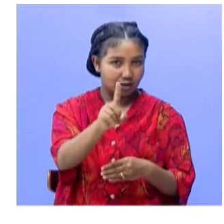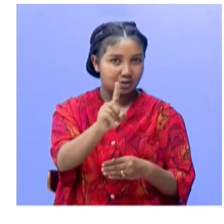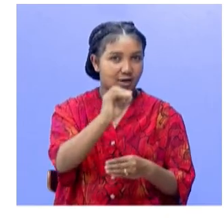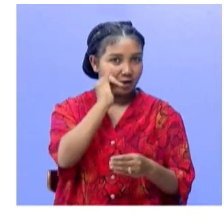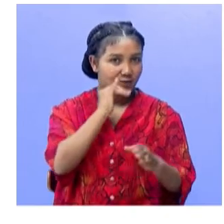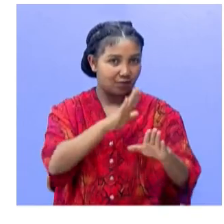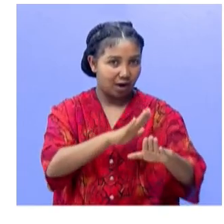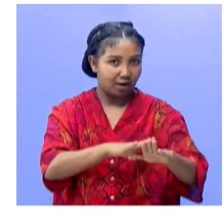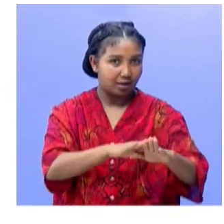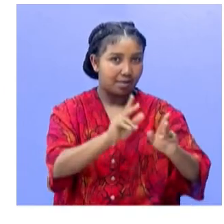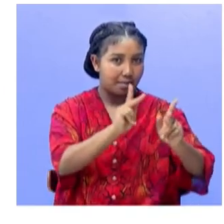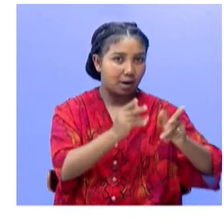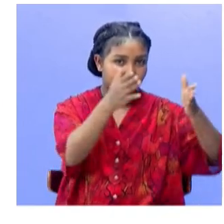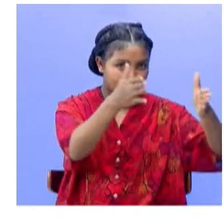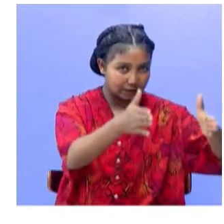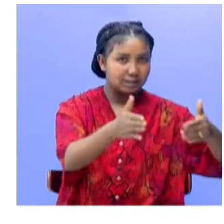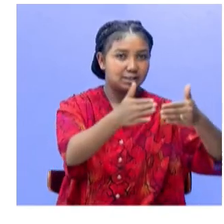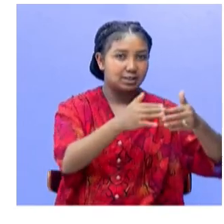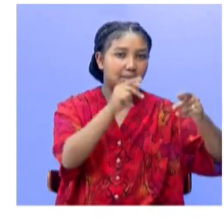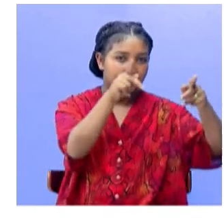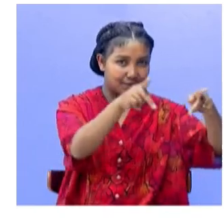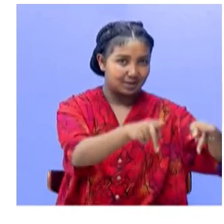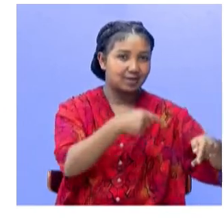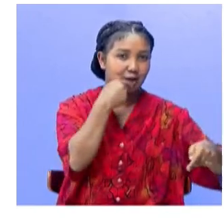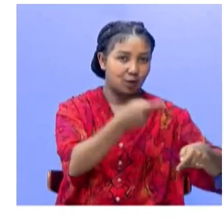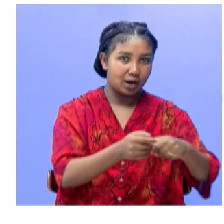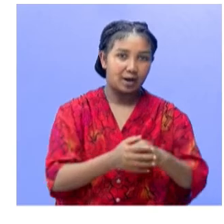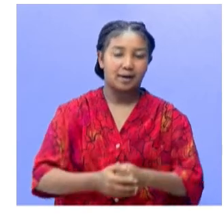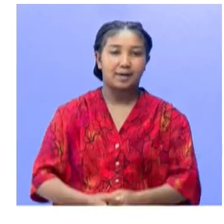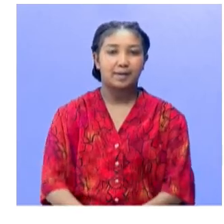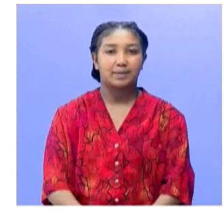yes. That's what we call simple present.